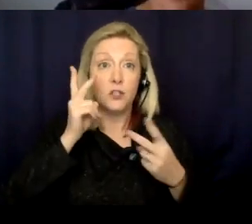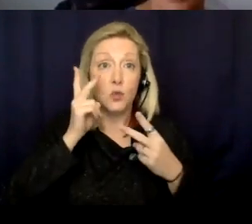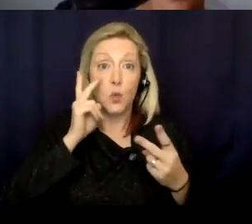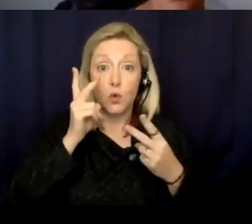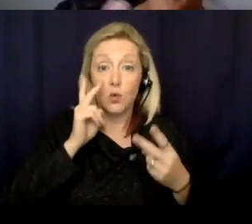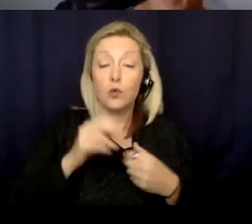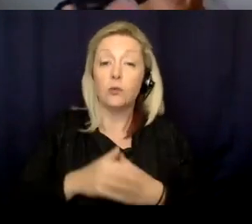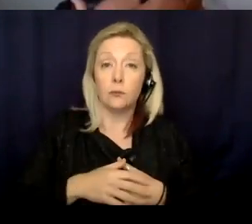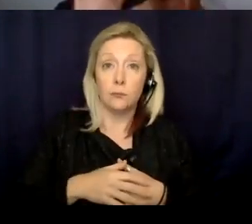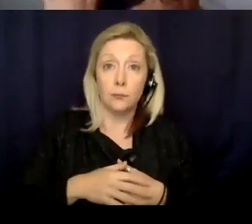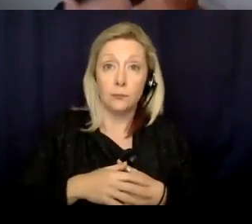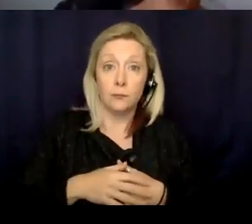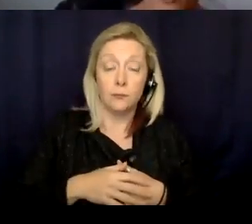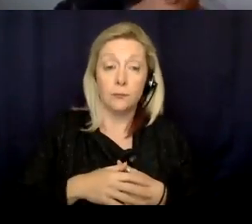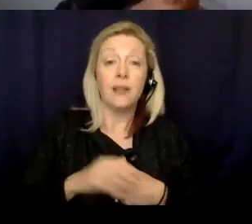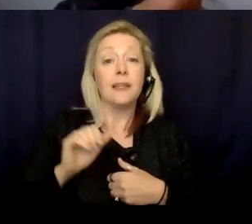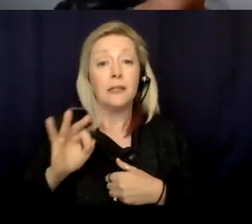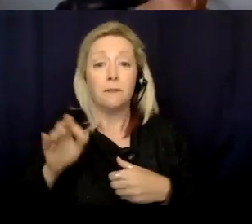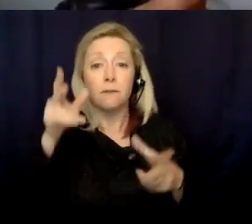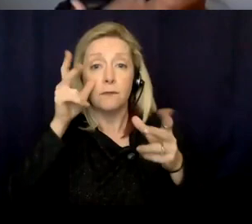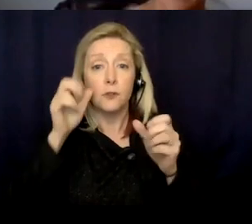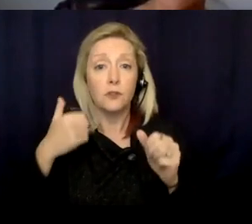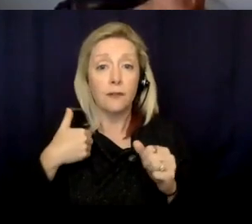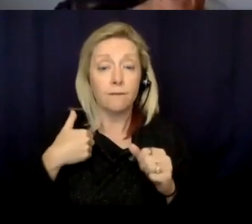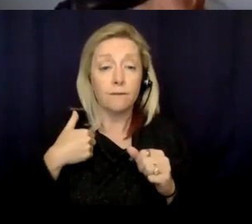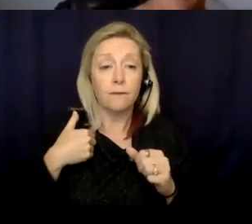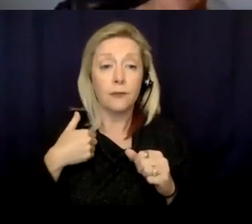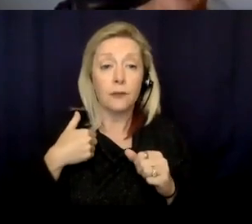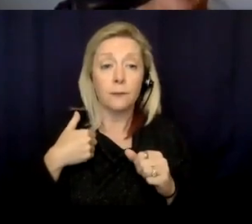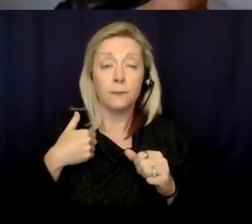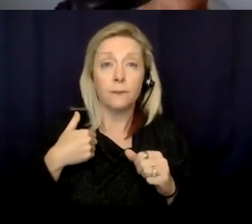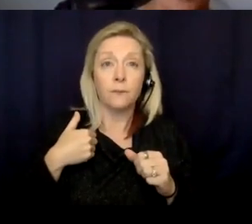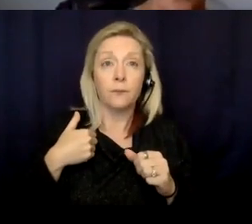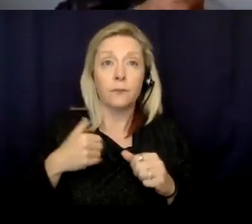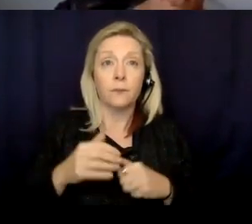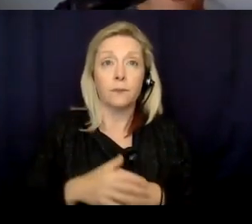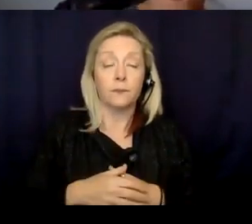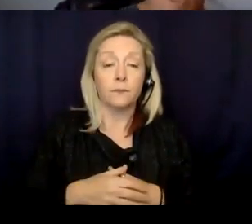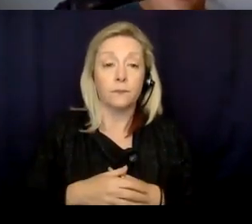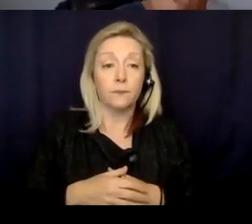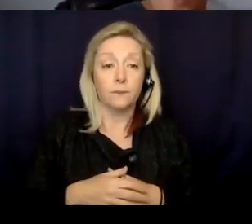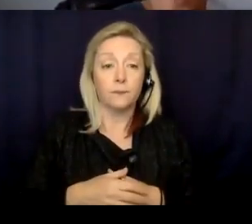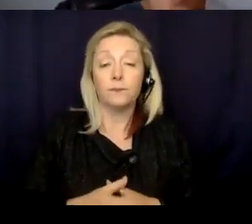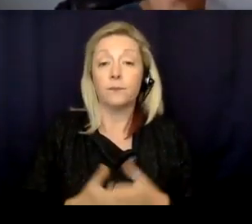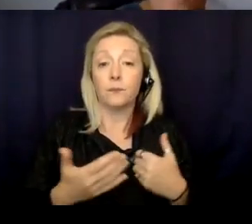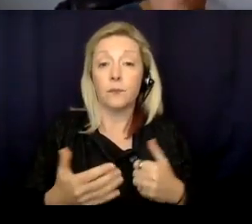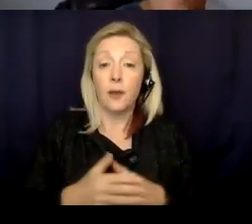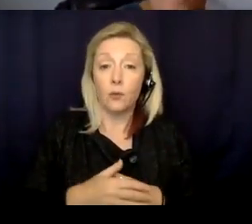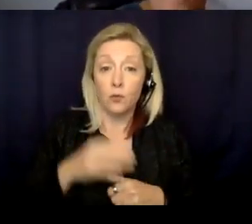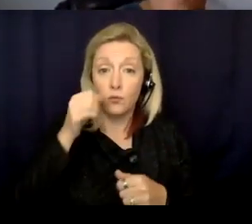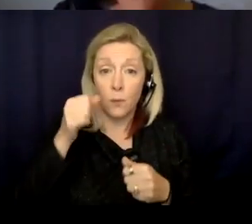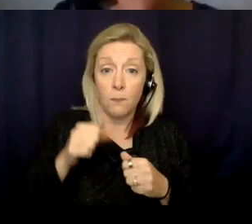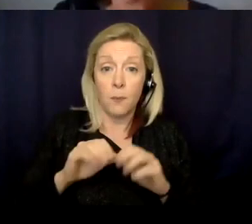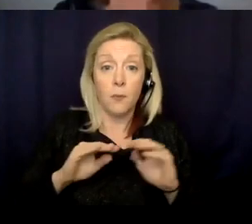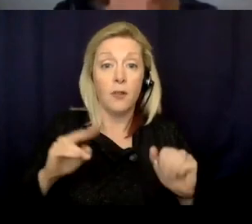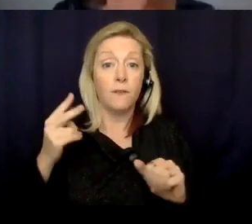level 2. If they have vision, then that's kind of added into level 2. So remember in level 2,